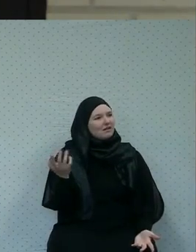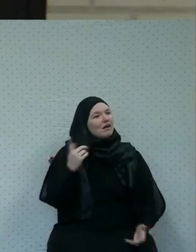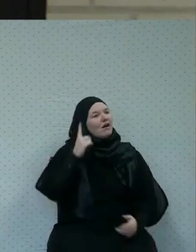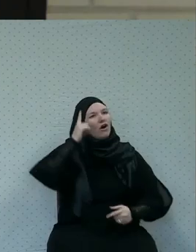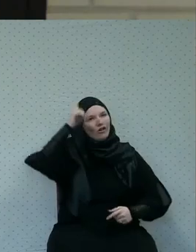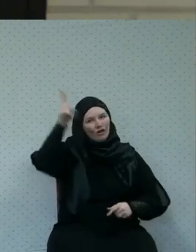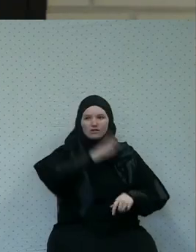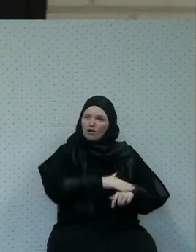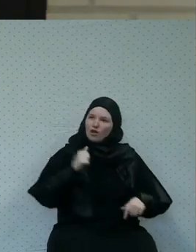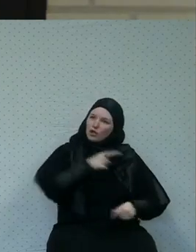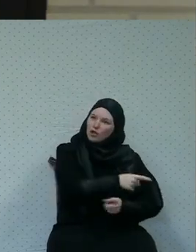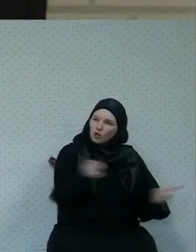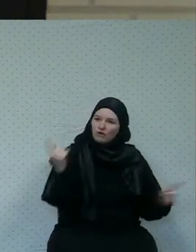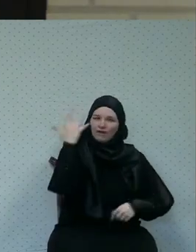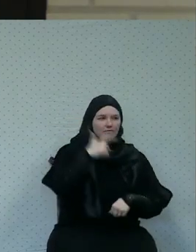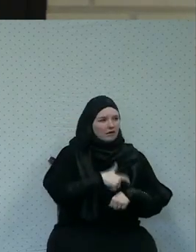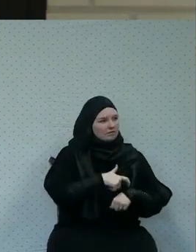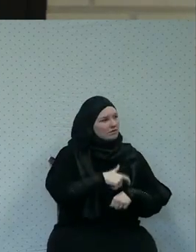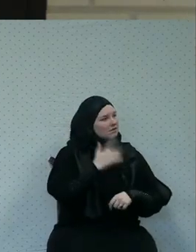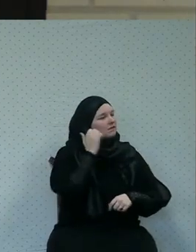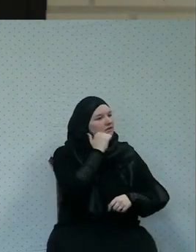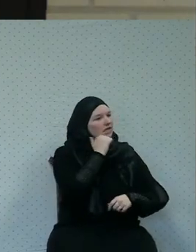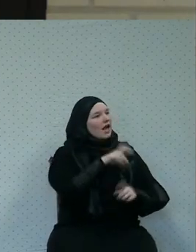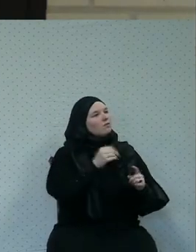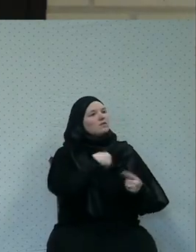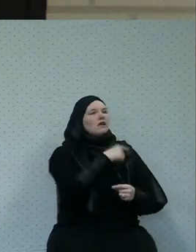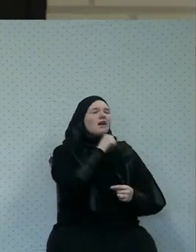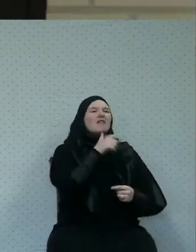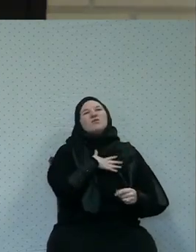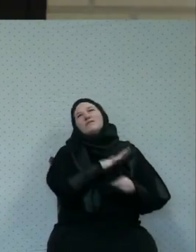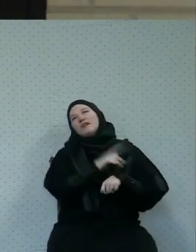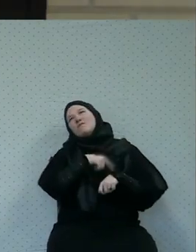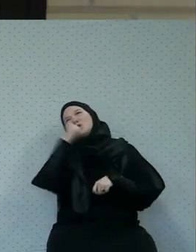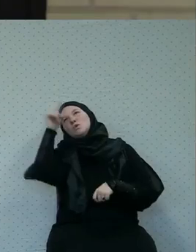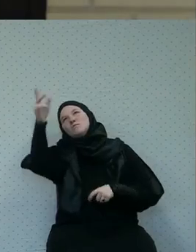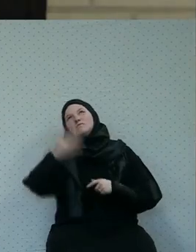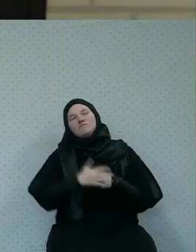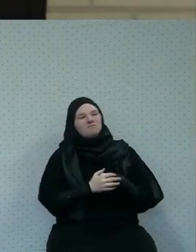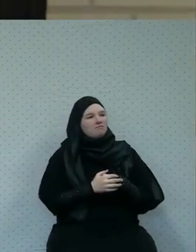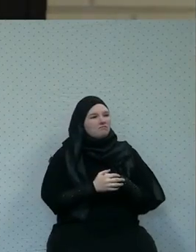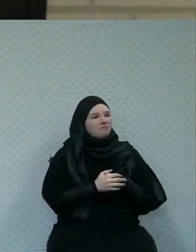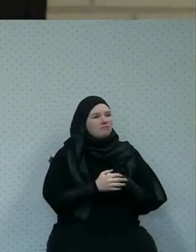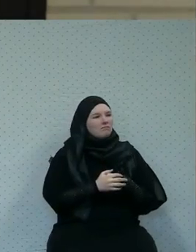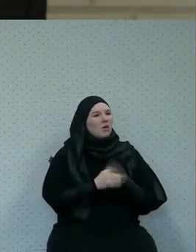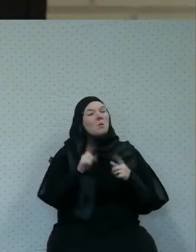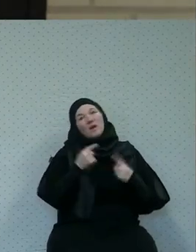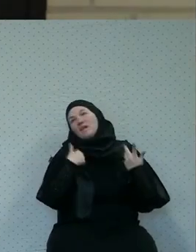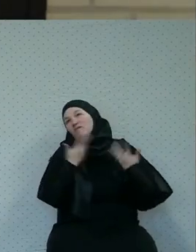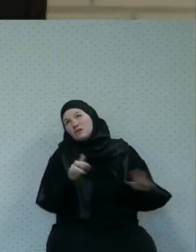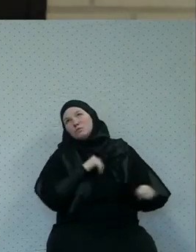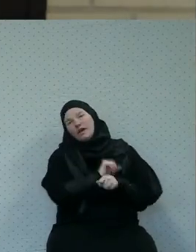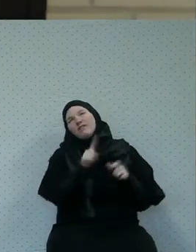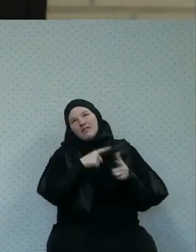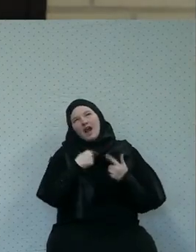Allah is calling us 5 times a day and we're saying, we don't have time for you. When we have time, when we're done.